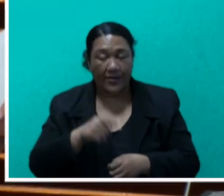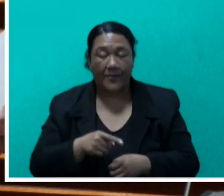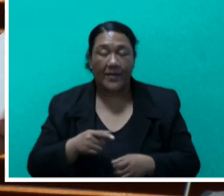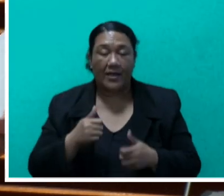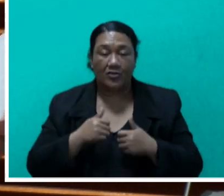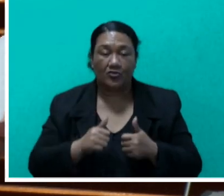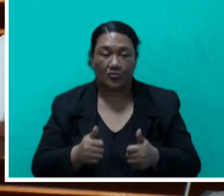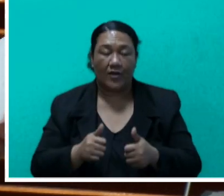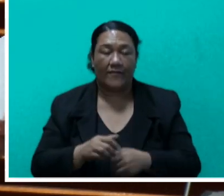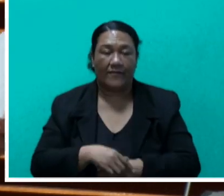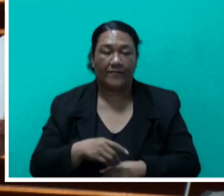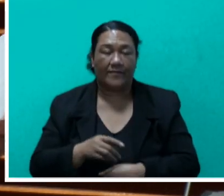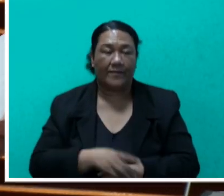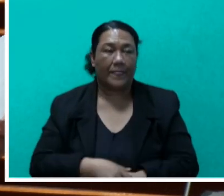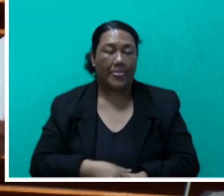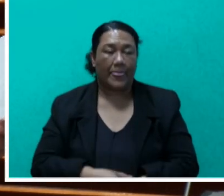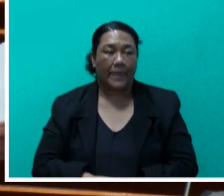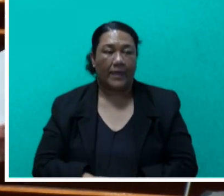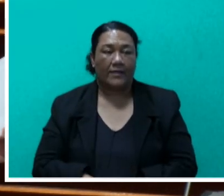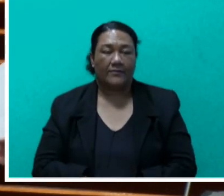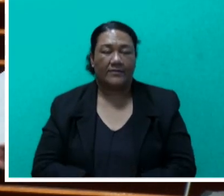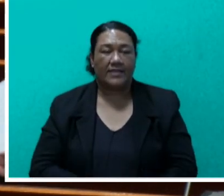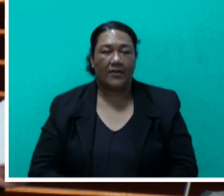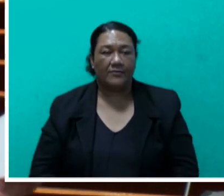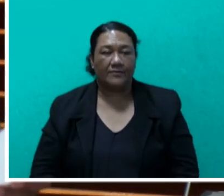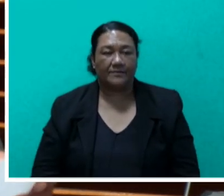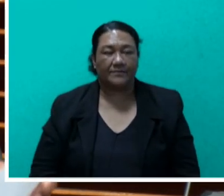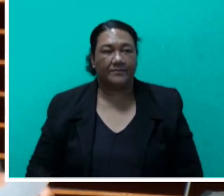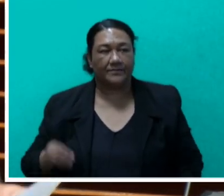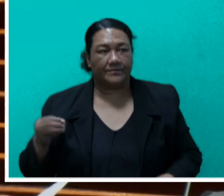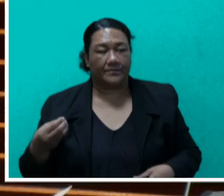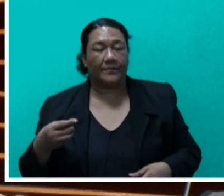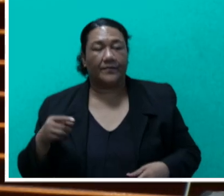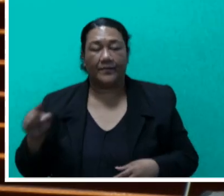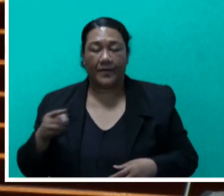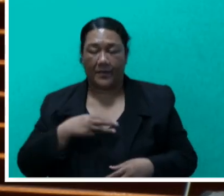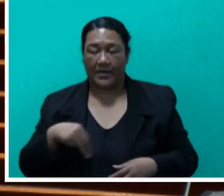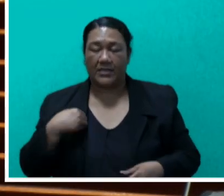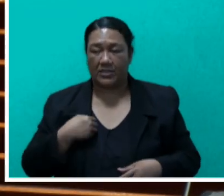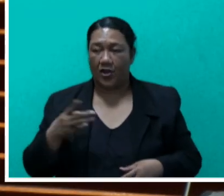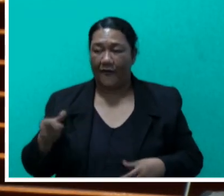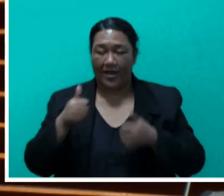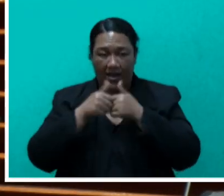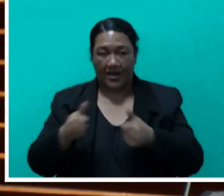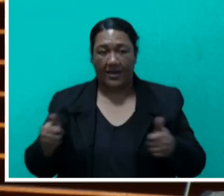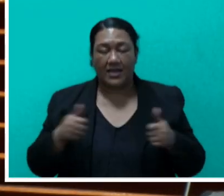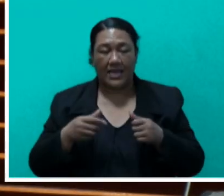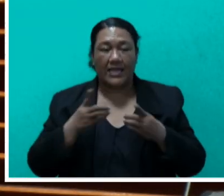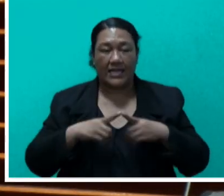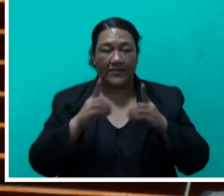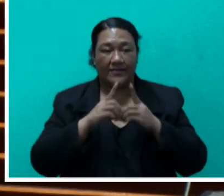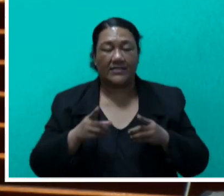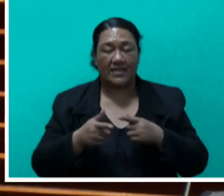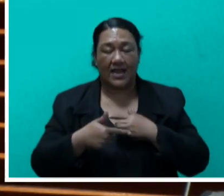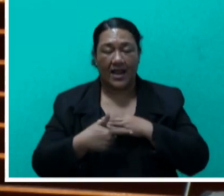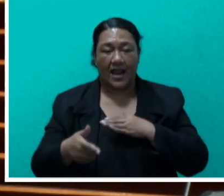sector in rural areas heavily reliant on manual labor. Our coordination role with the Ministry of Agriculture at the divisional level through the